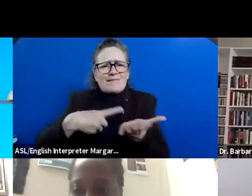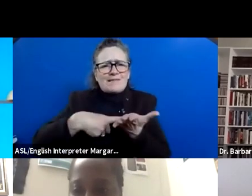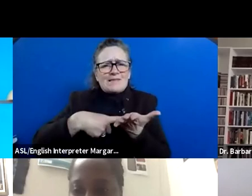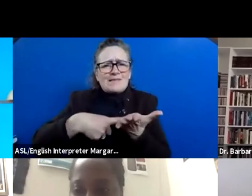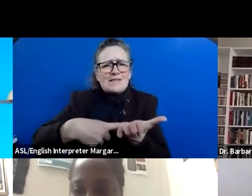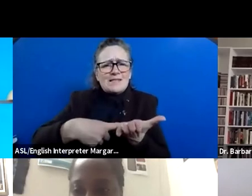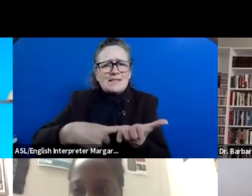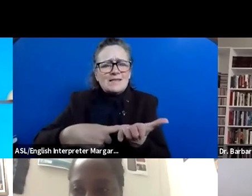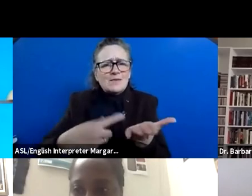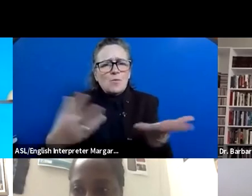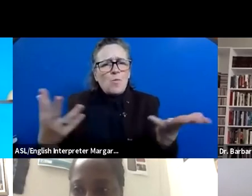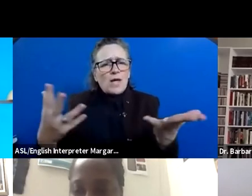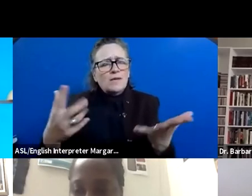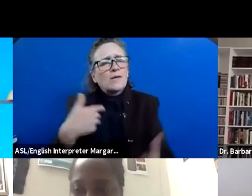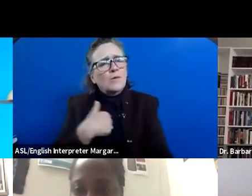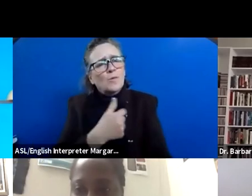we did that, we tried that.